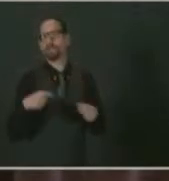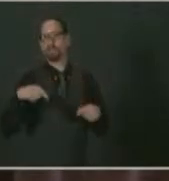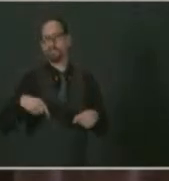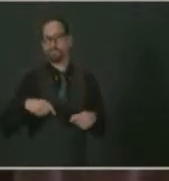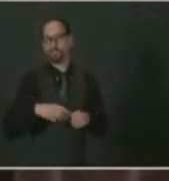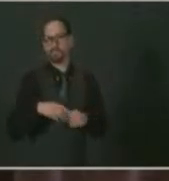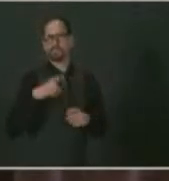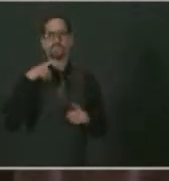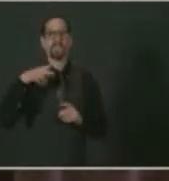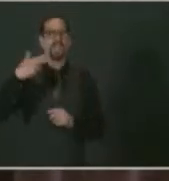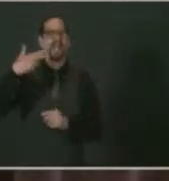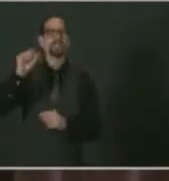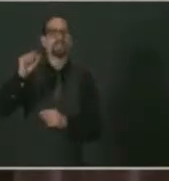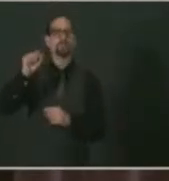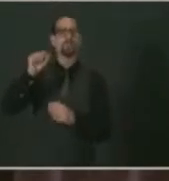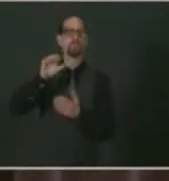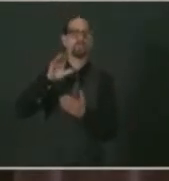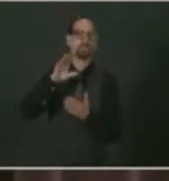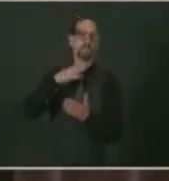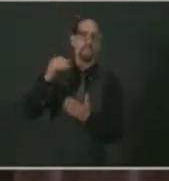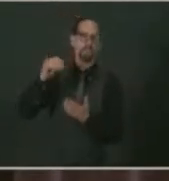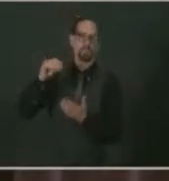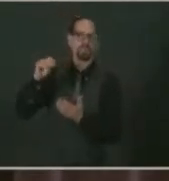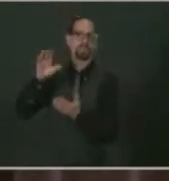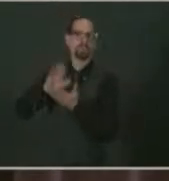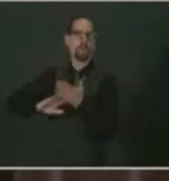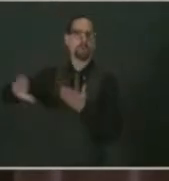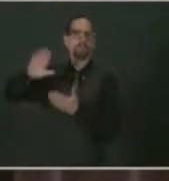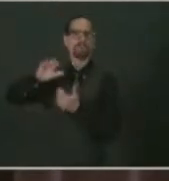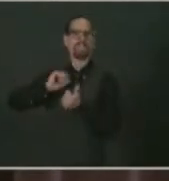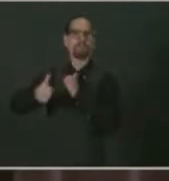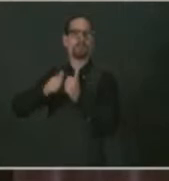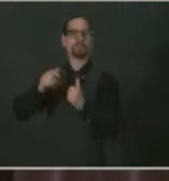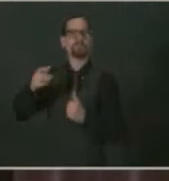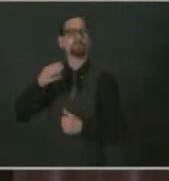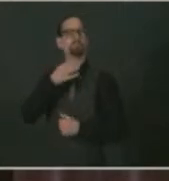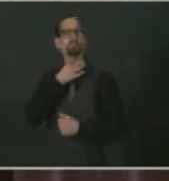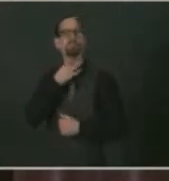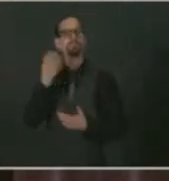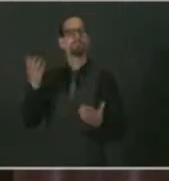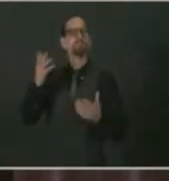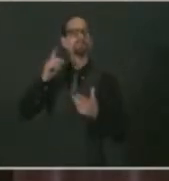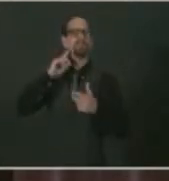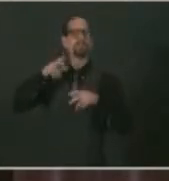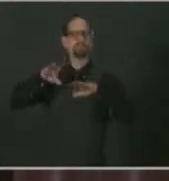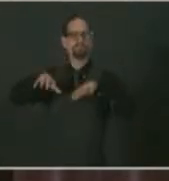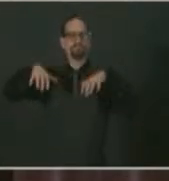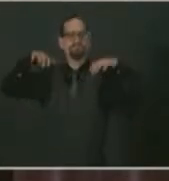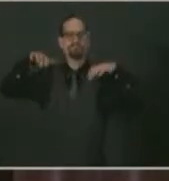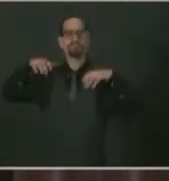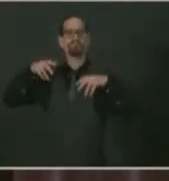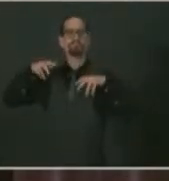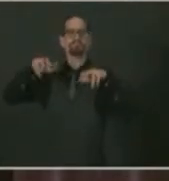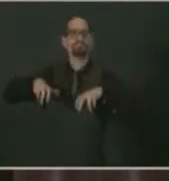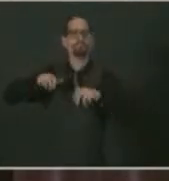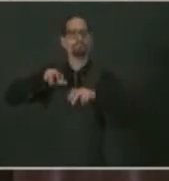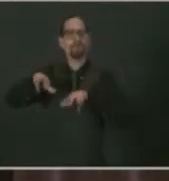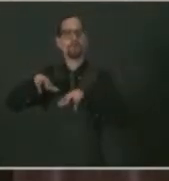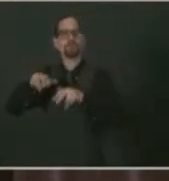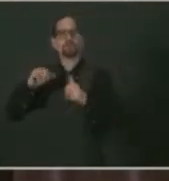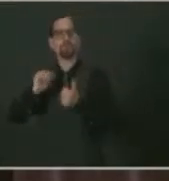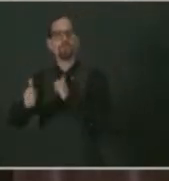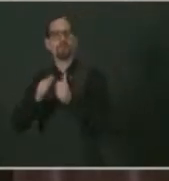college sports? And looking down the, a lot of parents are listening to this who kind of got robbed of watching their kids during winter